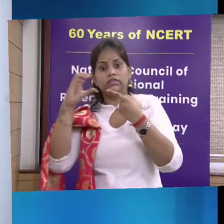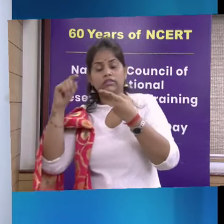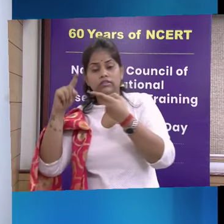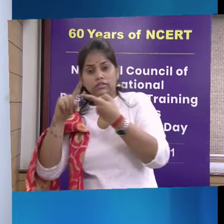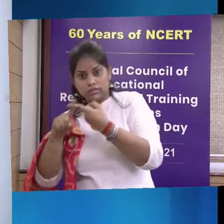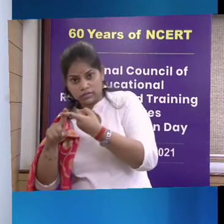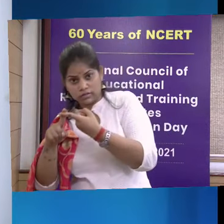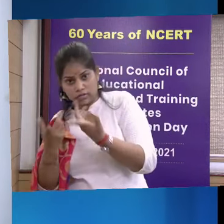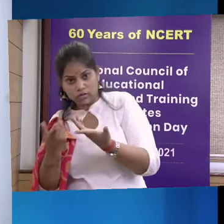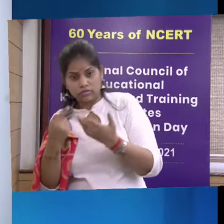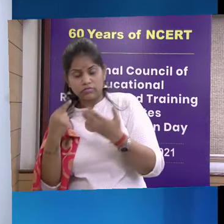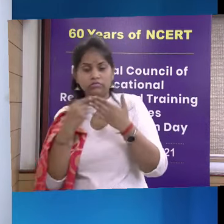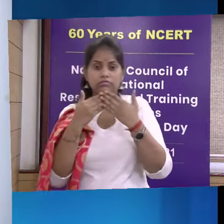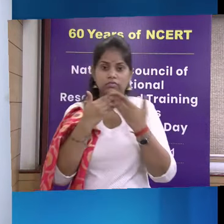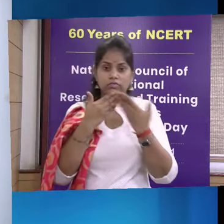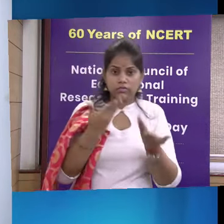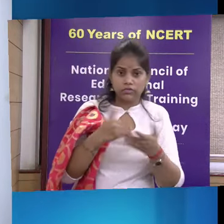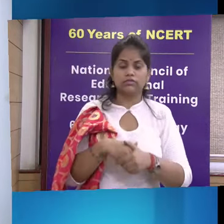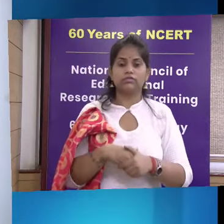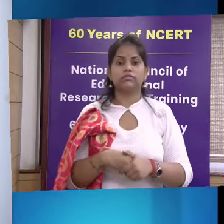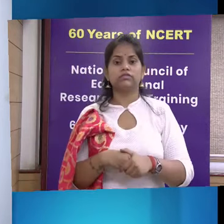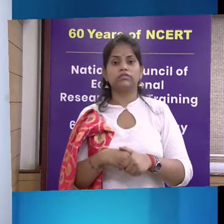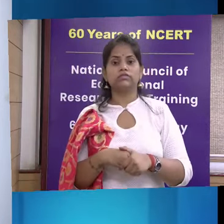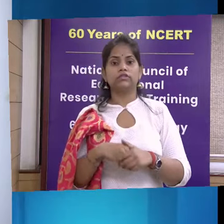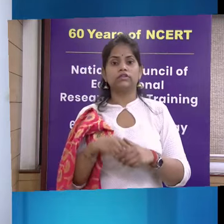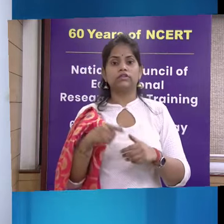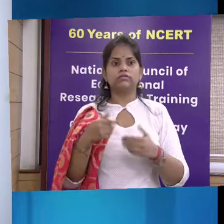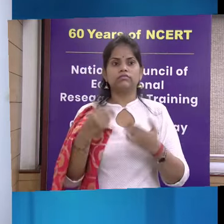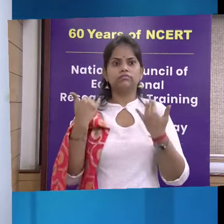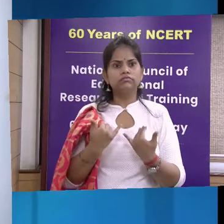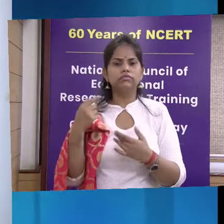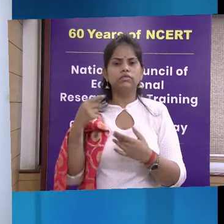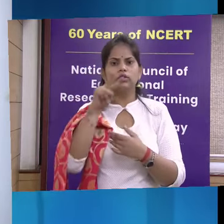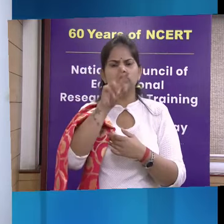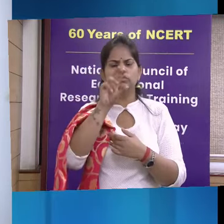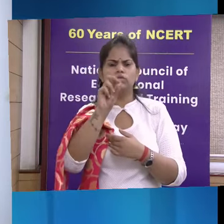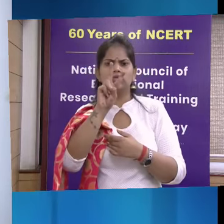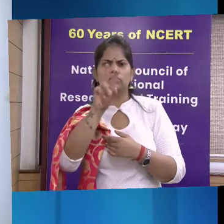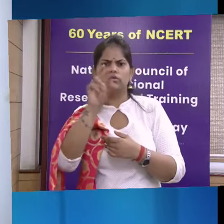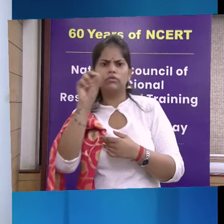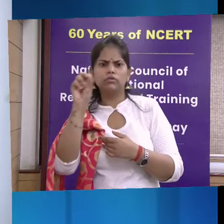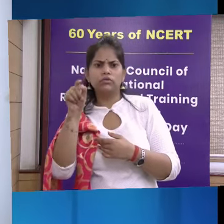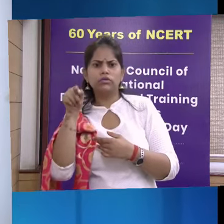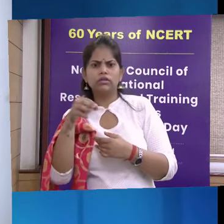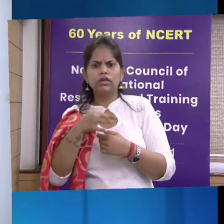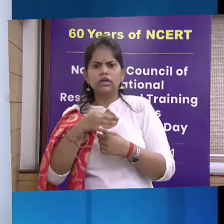educational institutions. Further, as per NEP 2020, with the quick